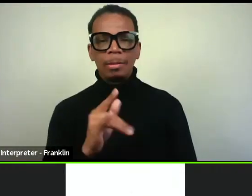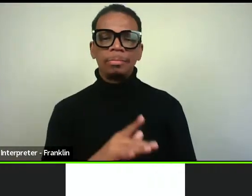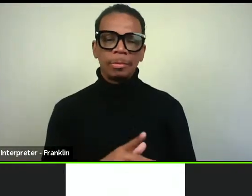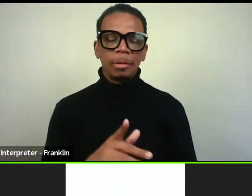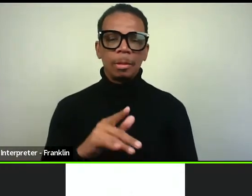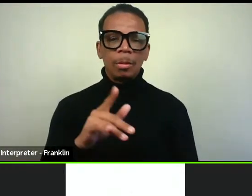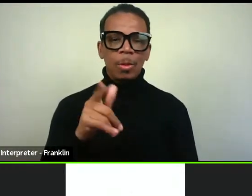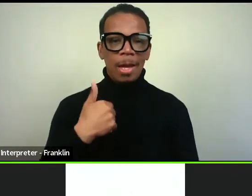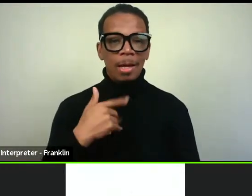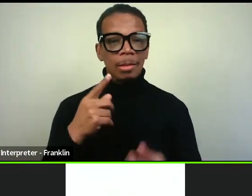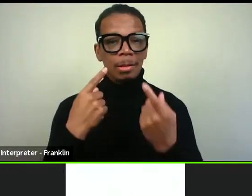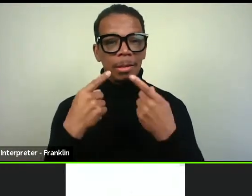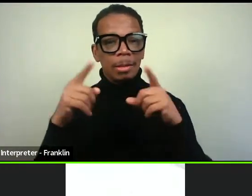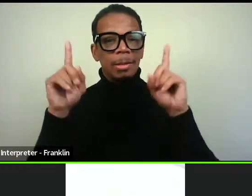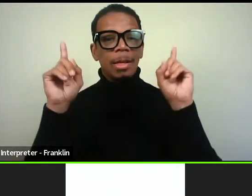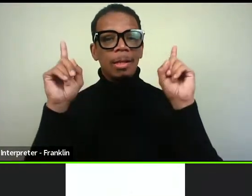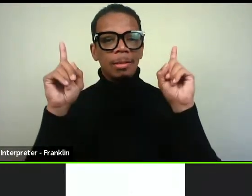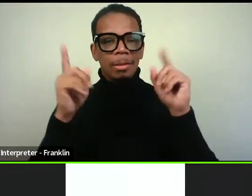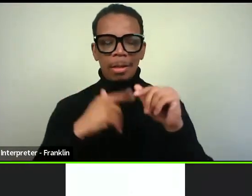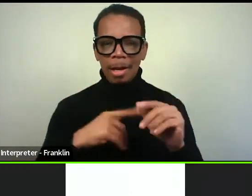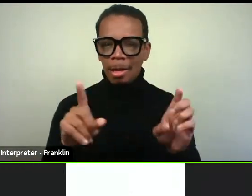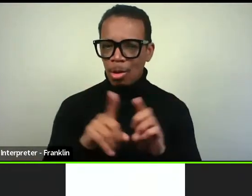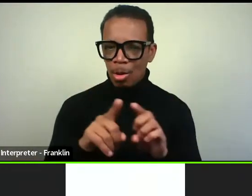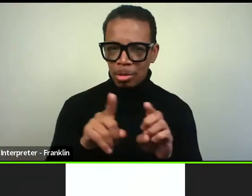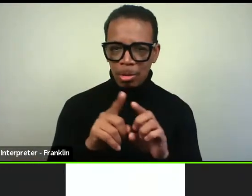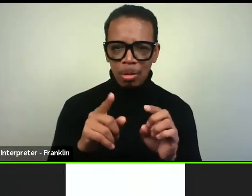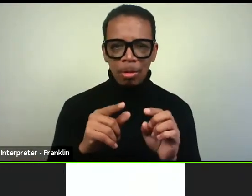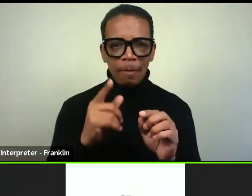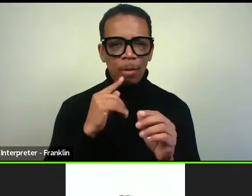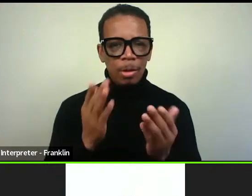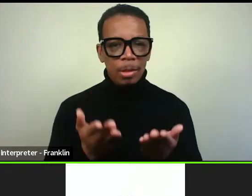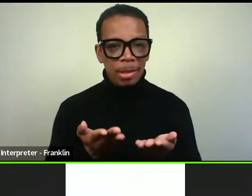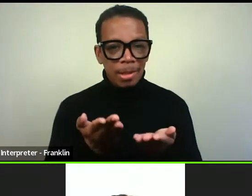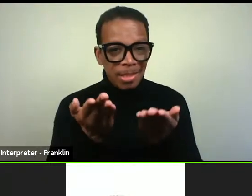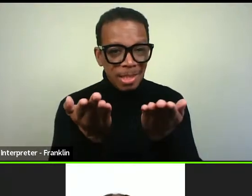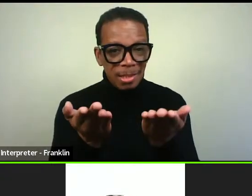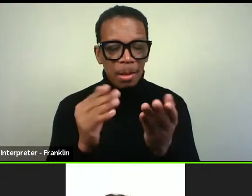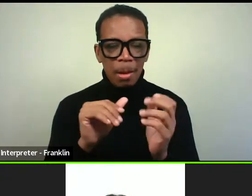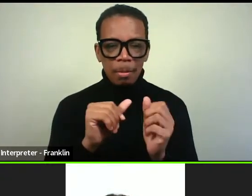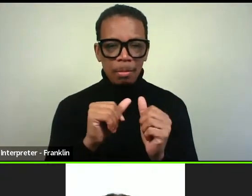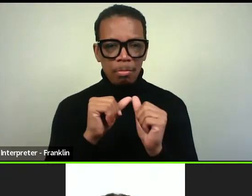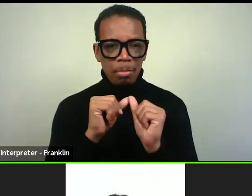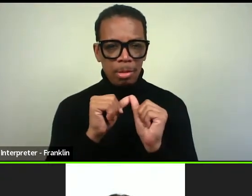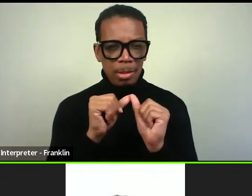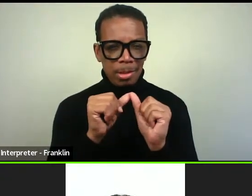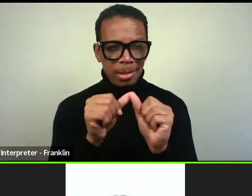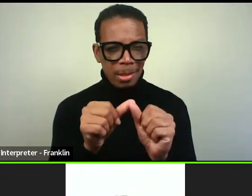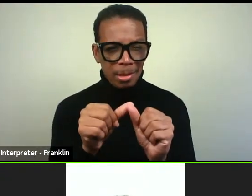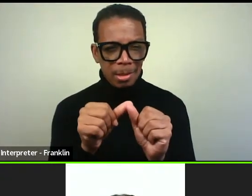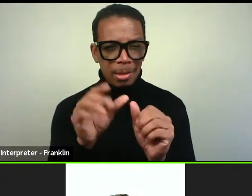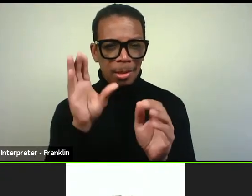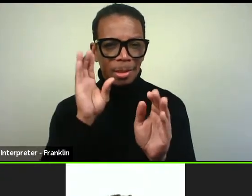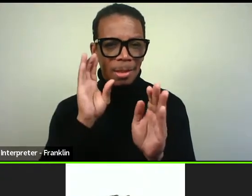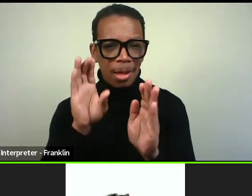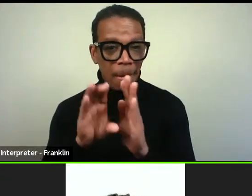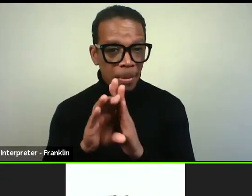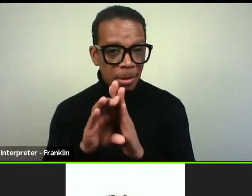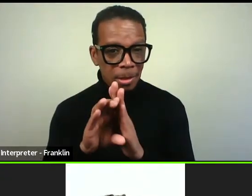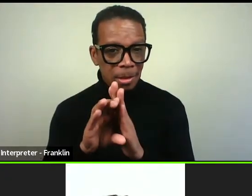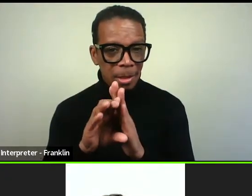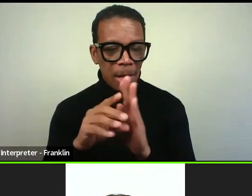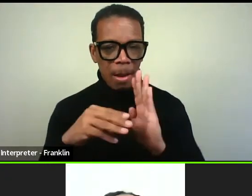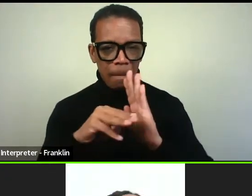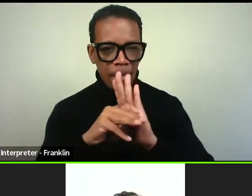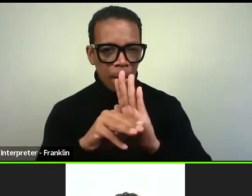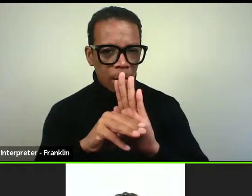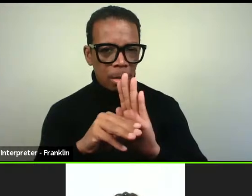we had success. And for the suggestion, I would just say persistence within imaging, and also being able